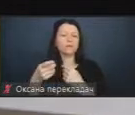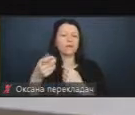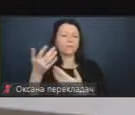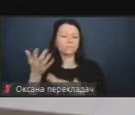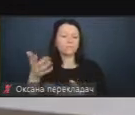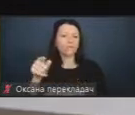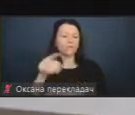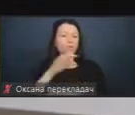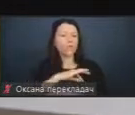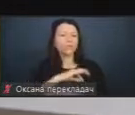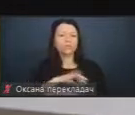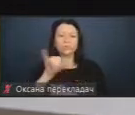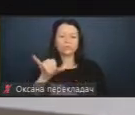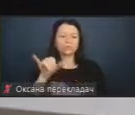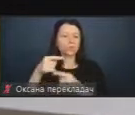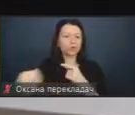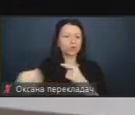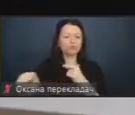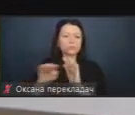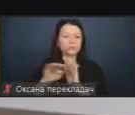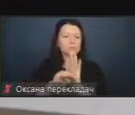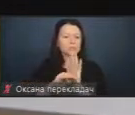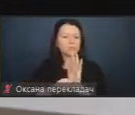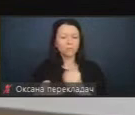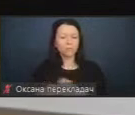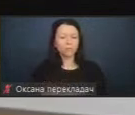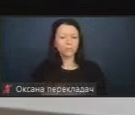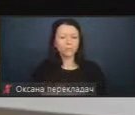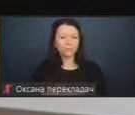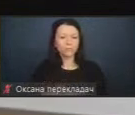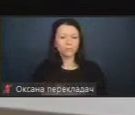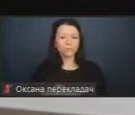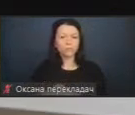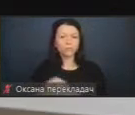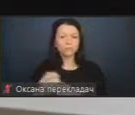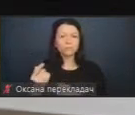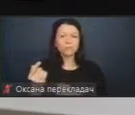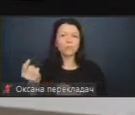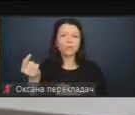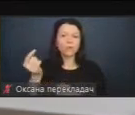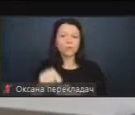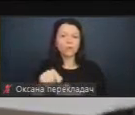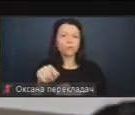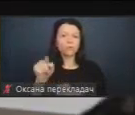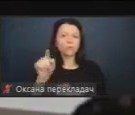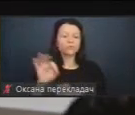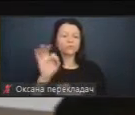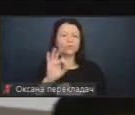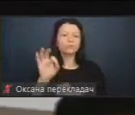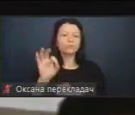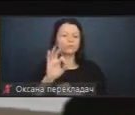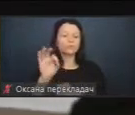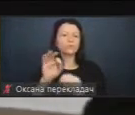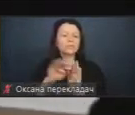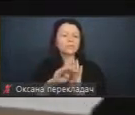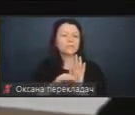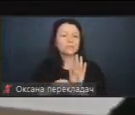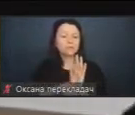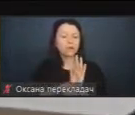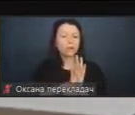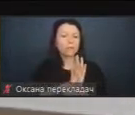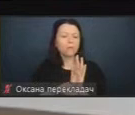Also, what we see in the quota systems is that some countries have a fine that you can pay for